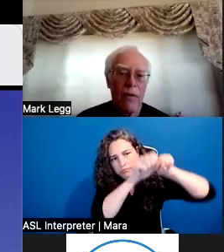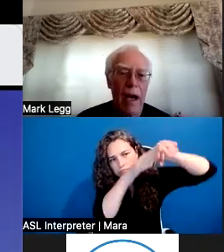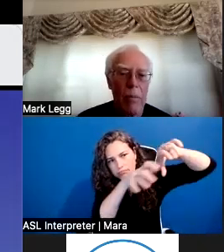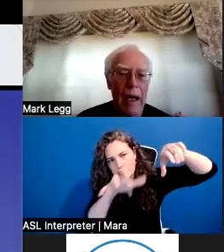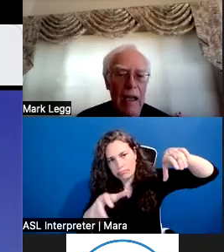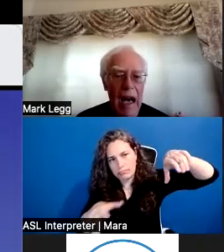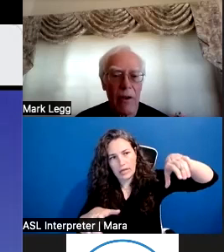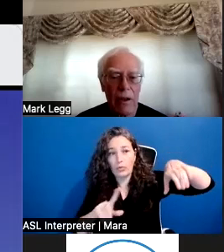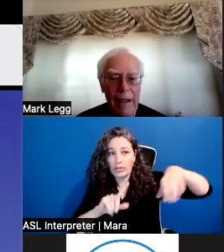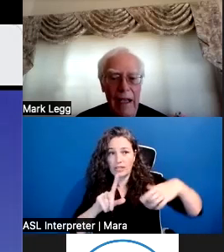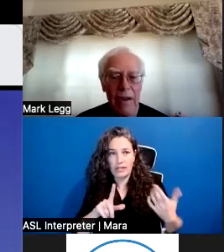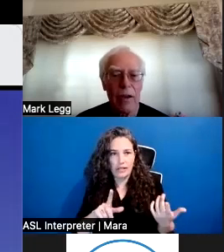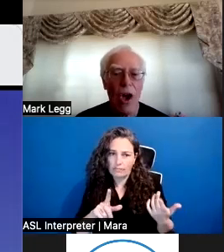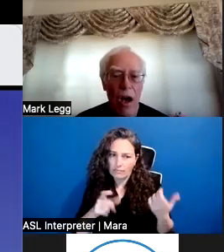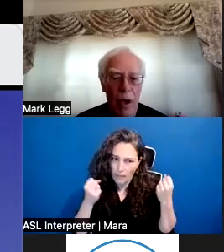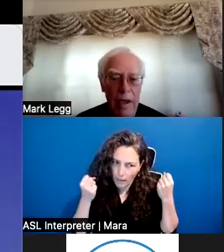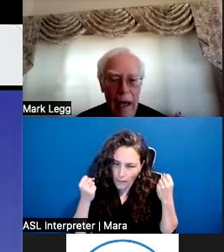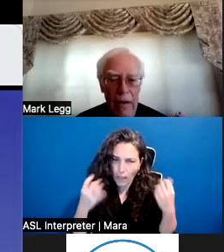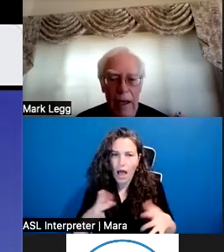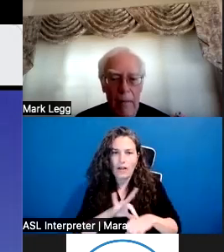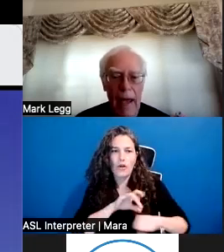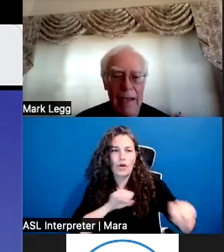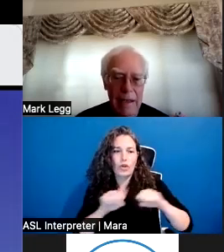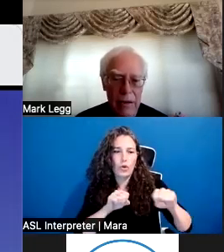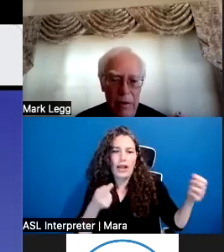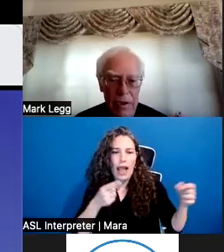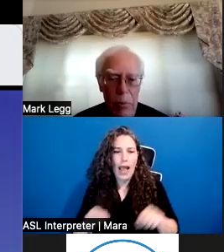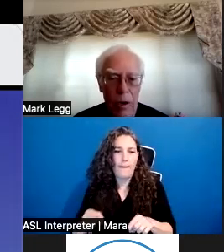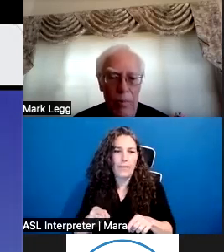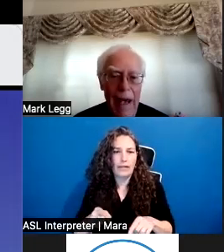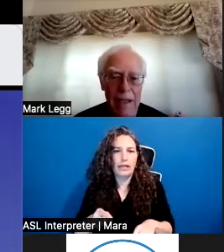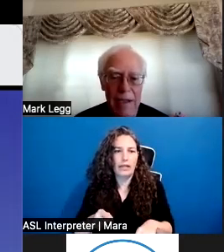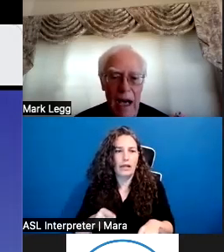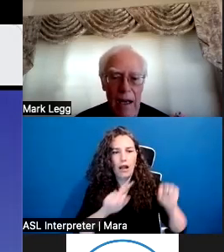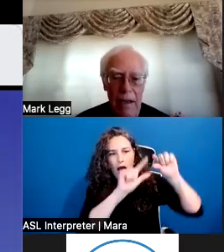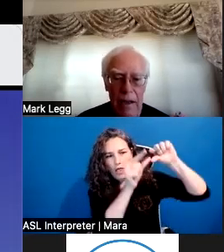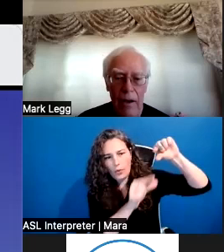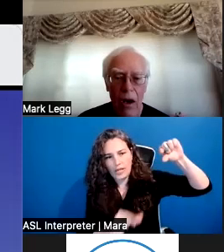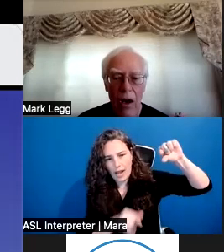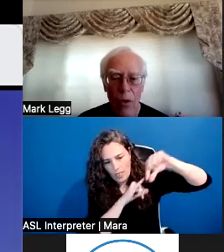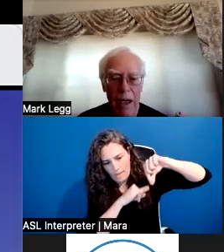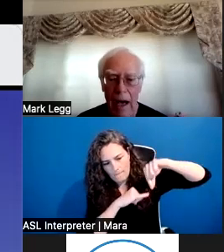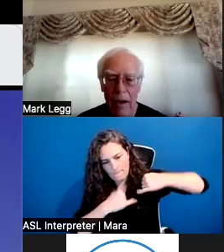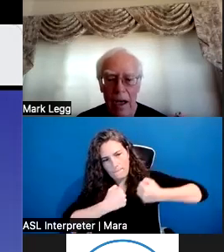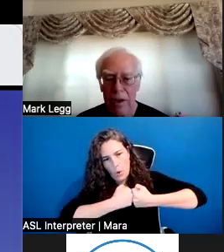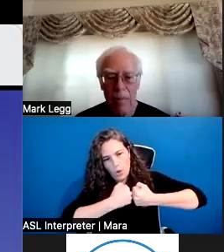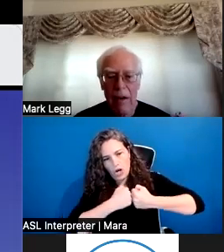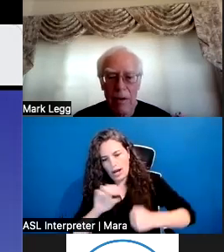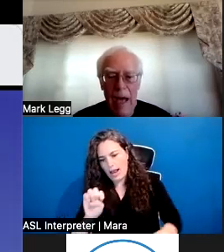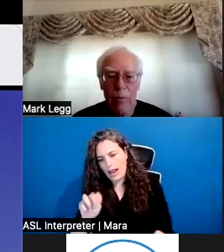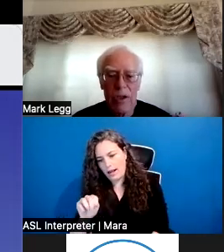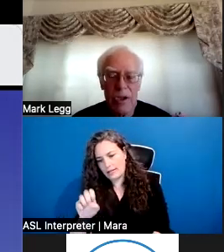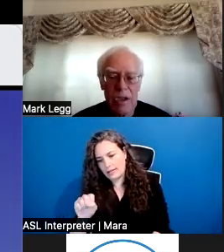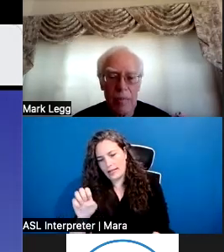well defined by a lot of earthquake activity that goes all the way down past, you know, the border, past Ensenada there, and all the way down to the